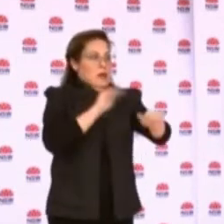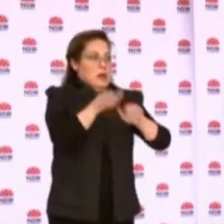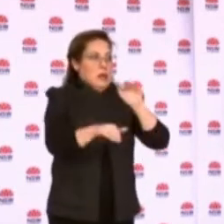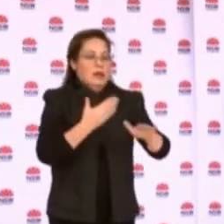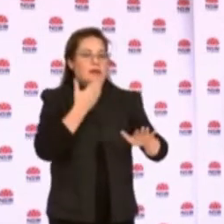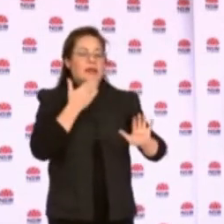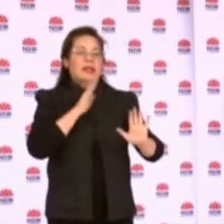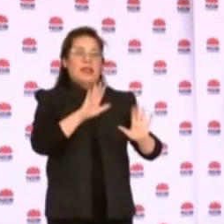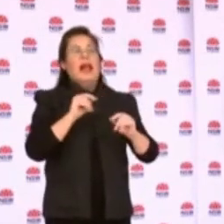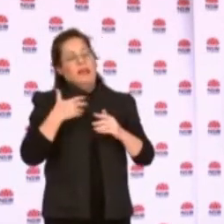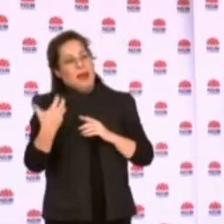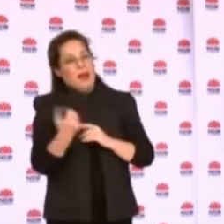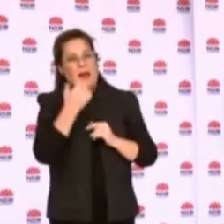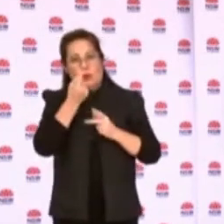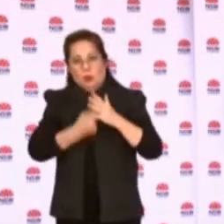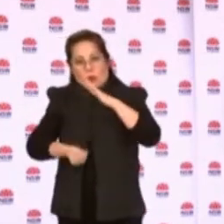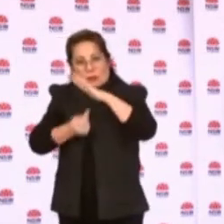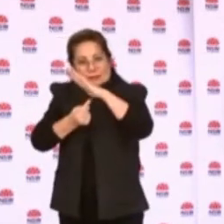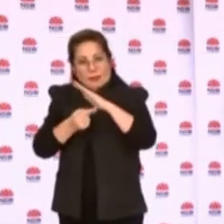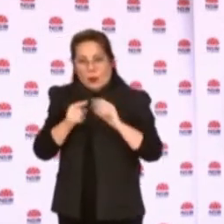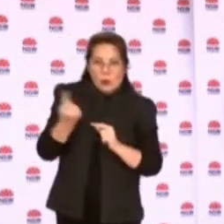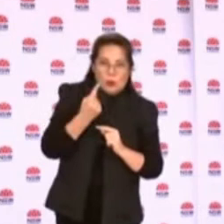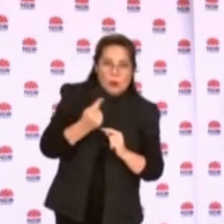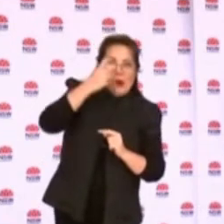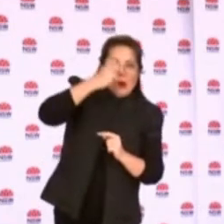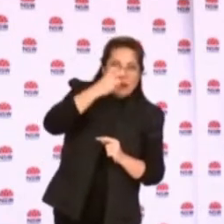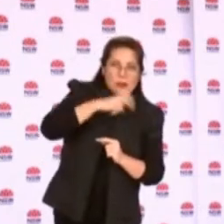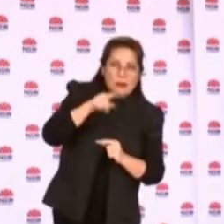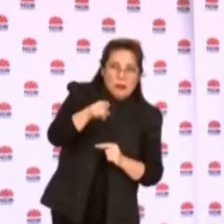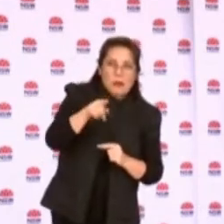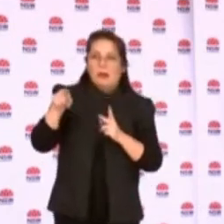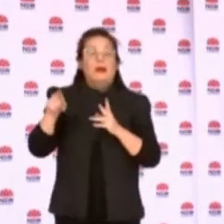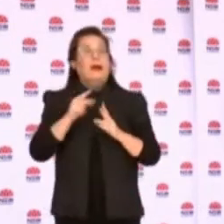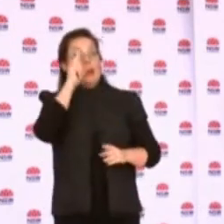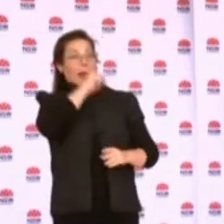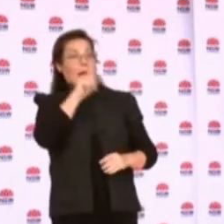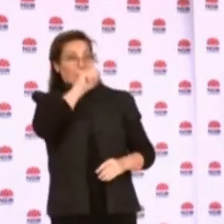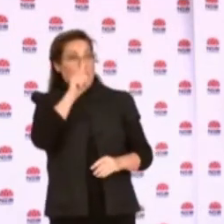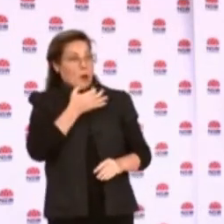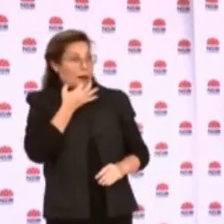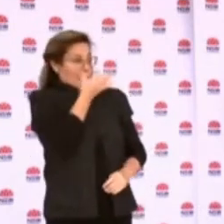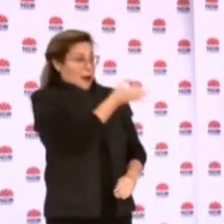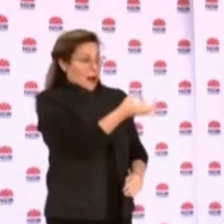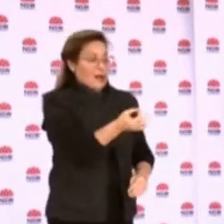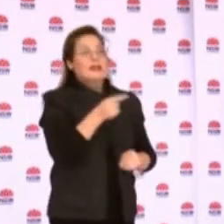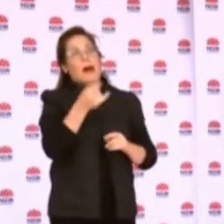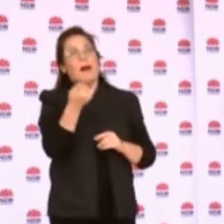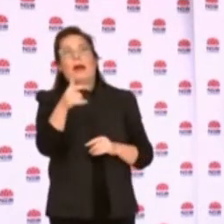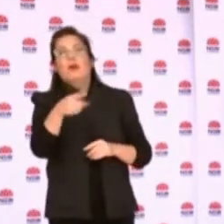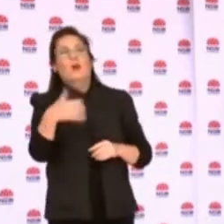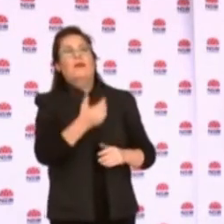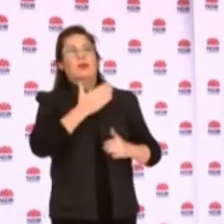will be prioritising the elderly as they work through. So if you are younger, please be a little patient with your